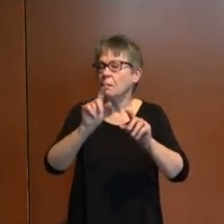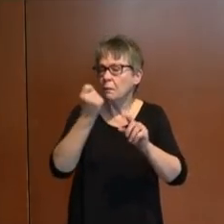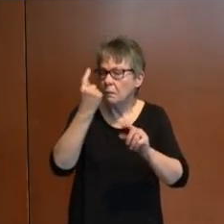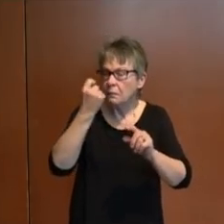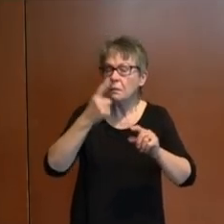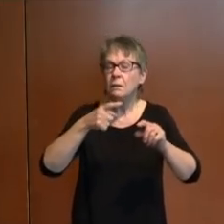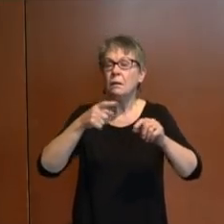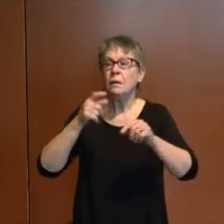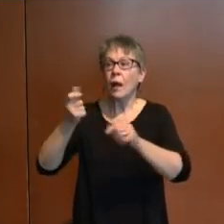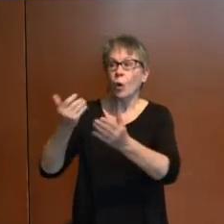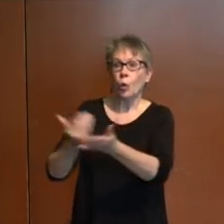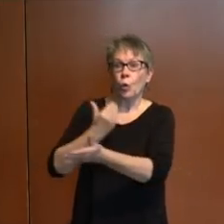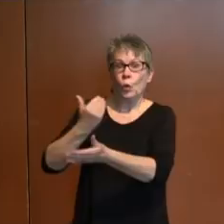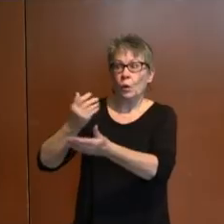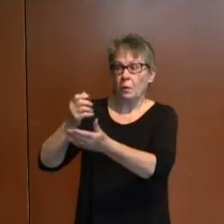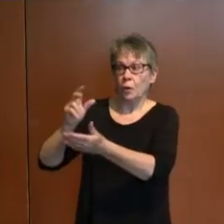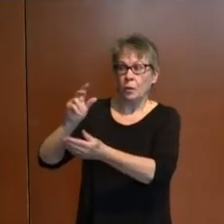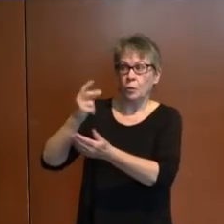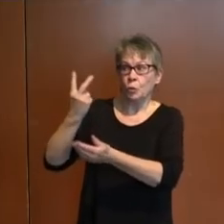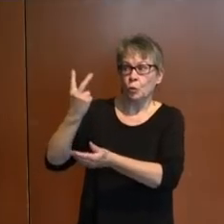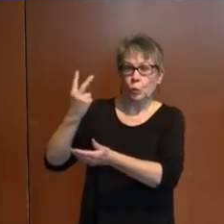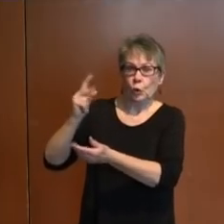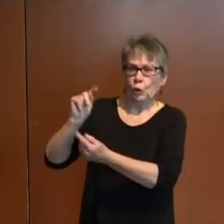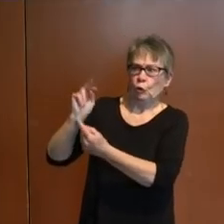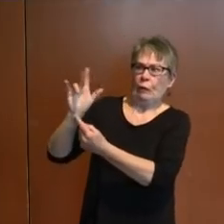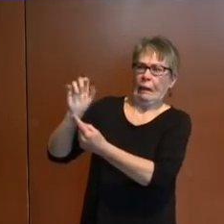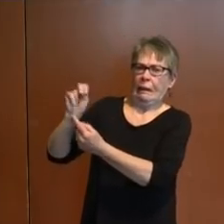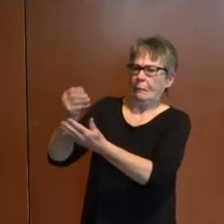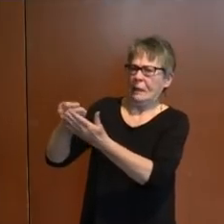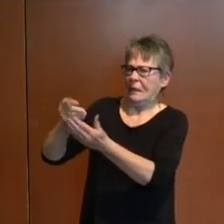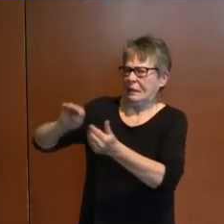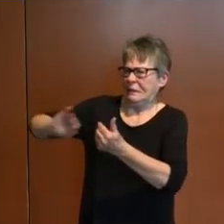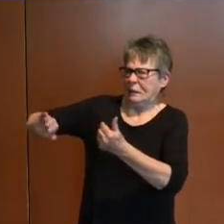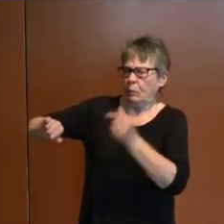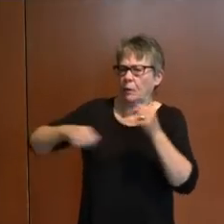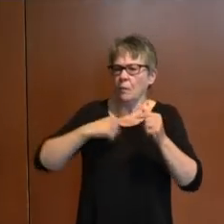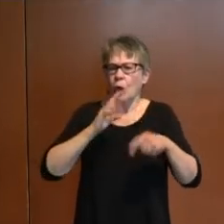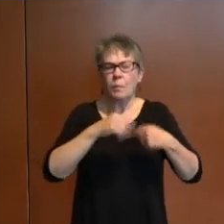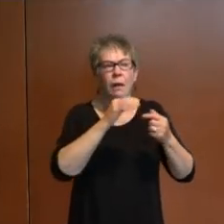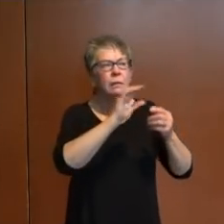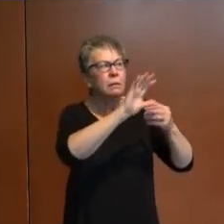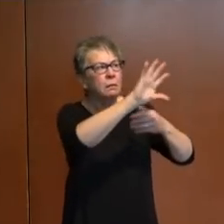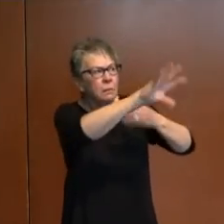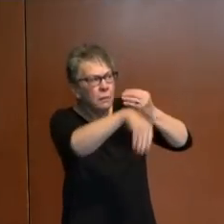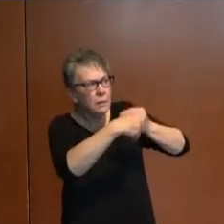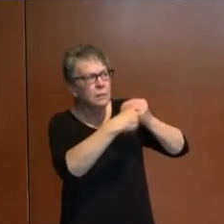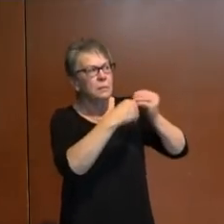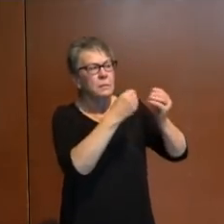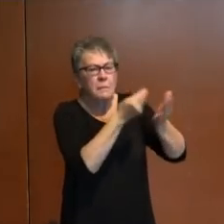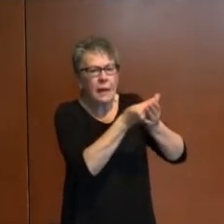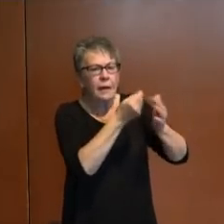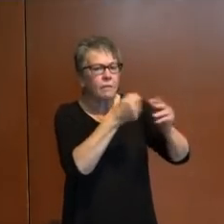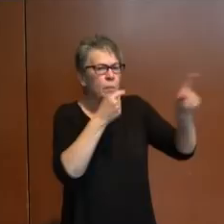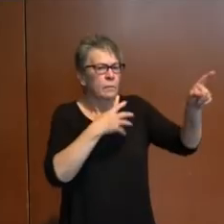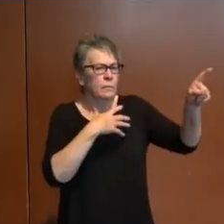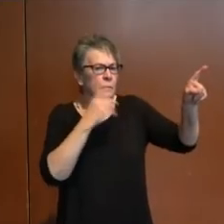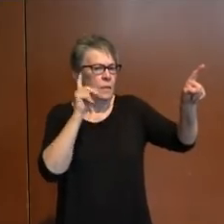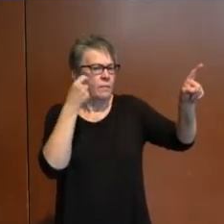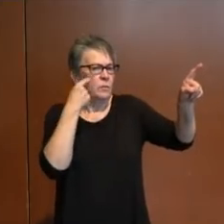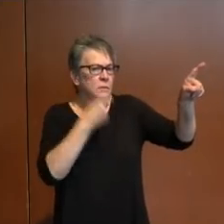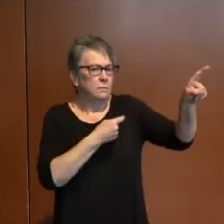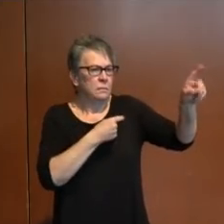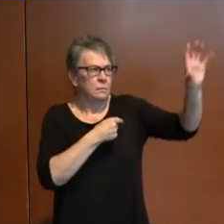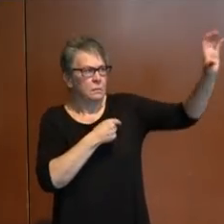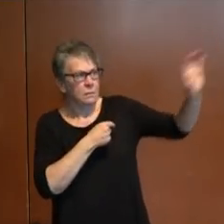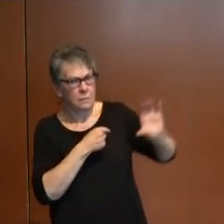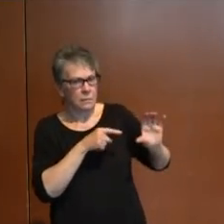one yesterday with Vice President Pence, last night with FEMA Administrator Pete Gaynor and others making our